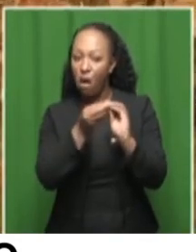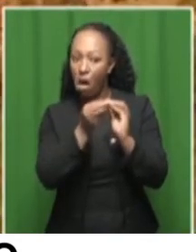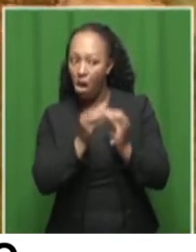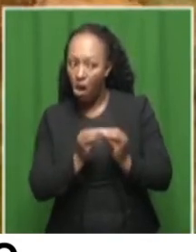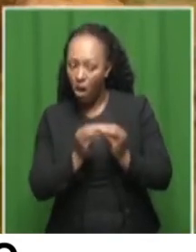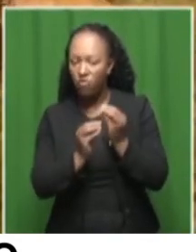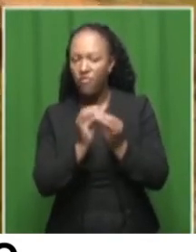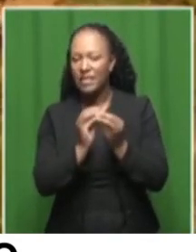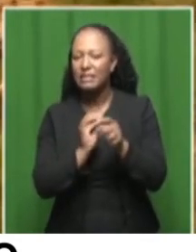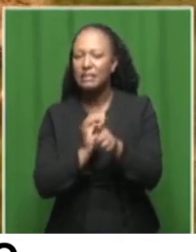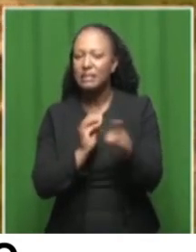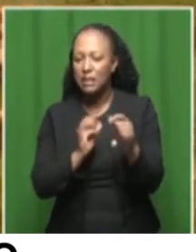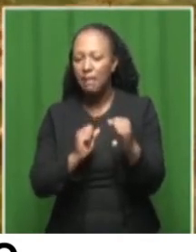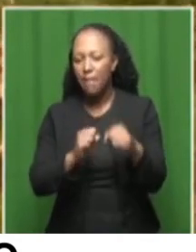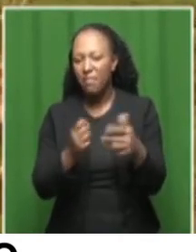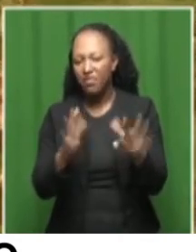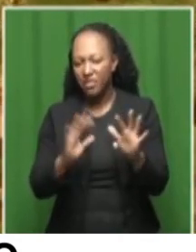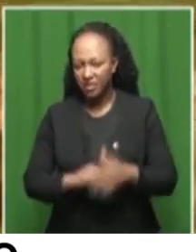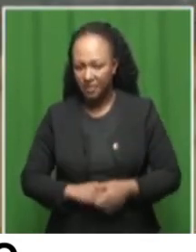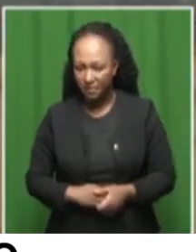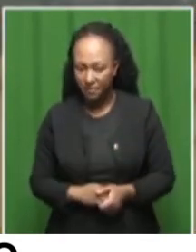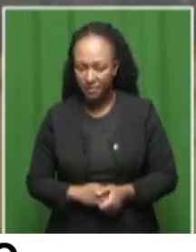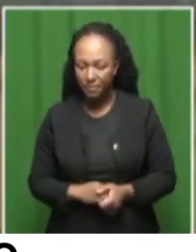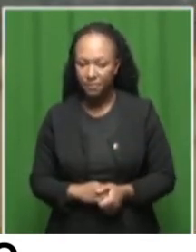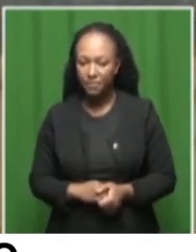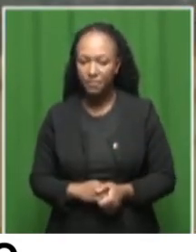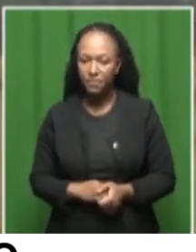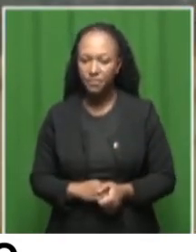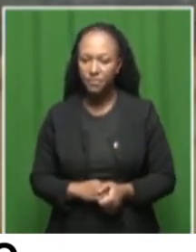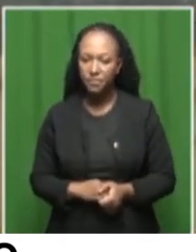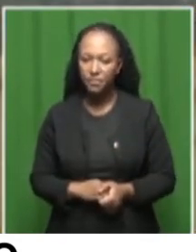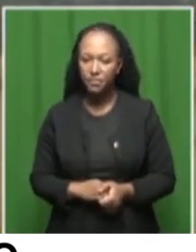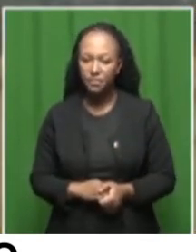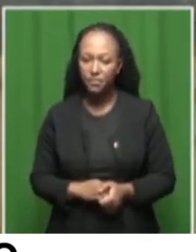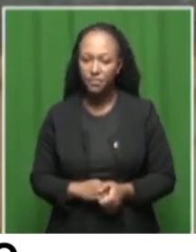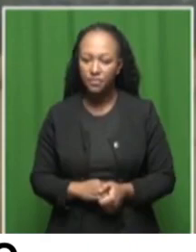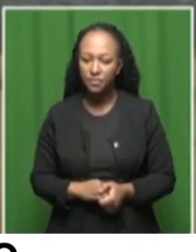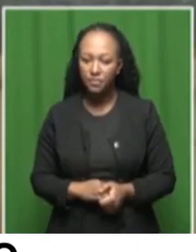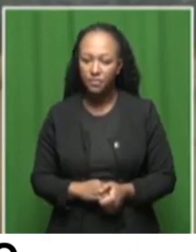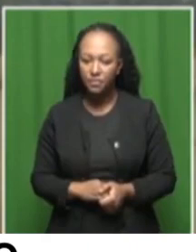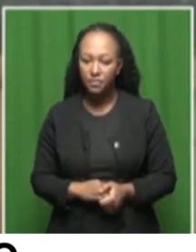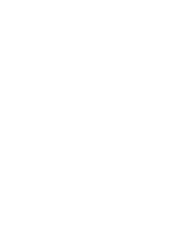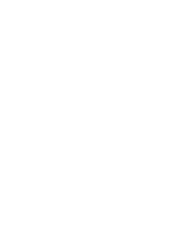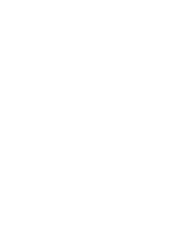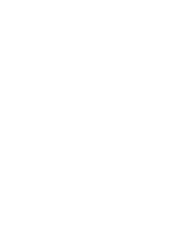action. Reginald Witboy, SABC News, Kimberley.